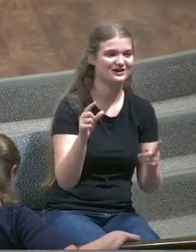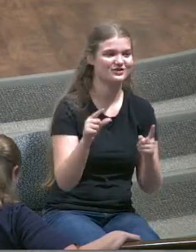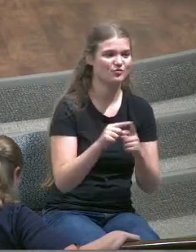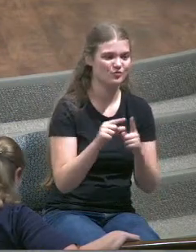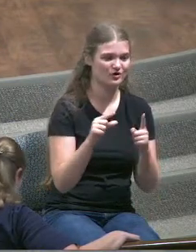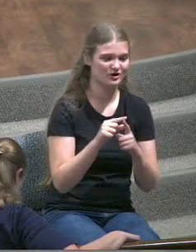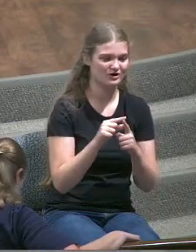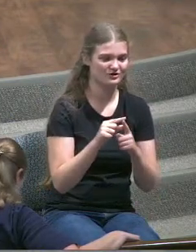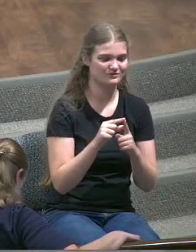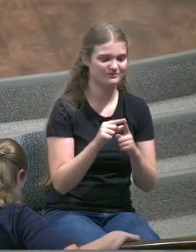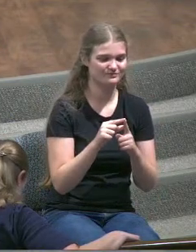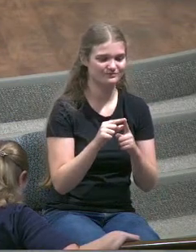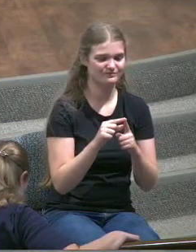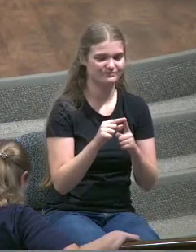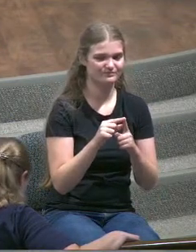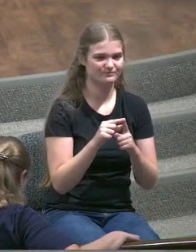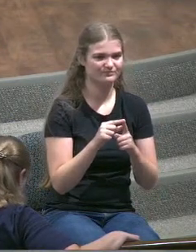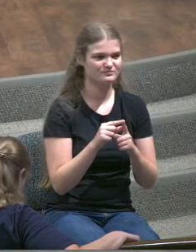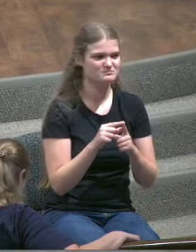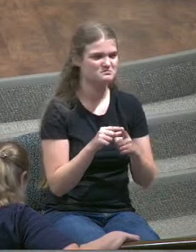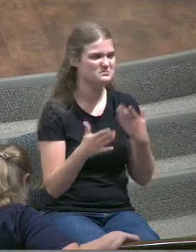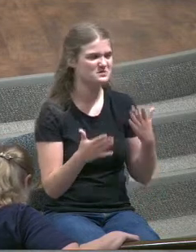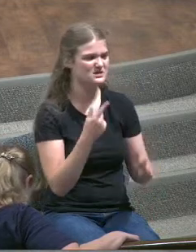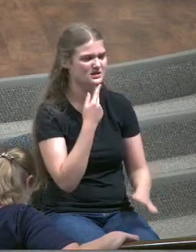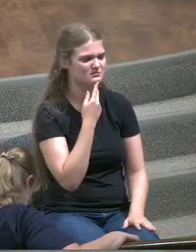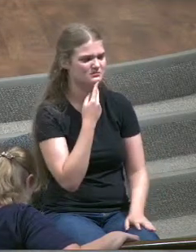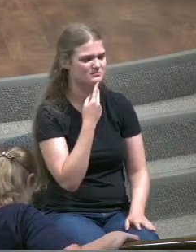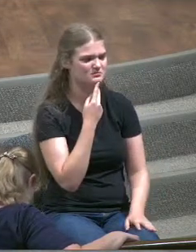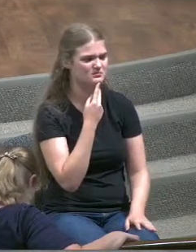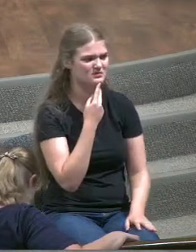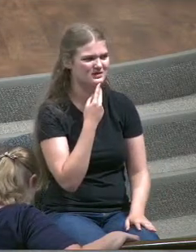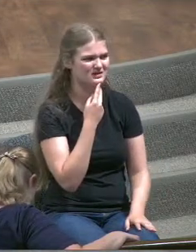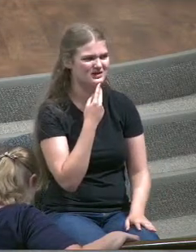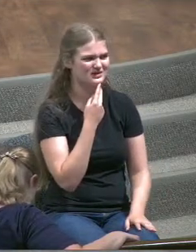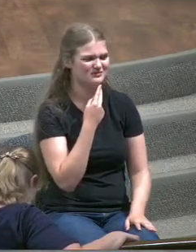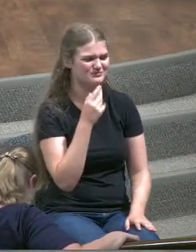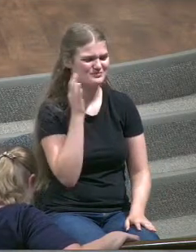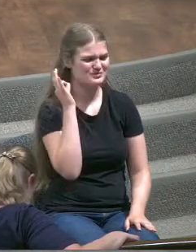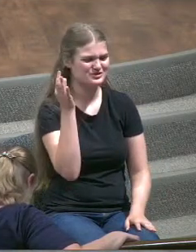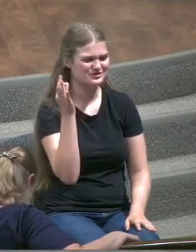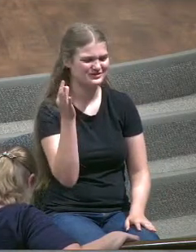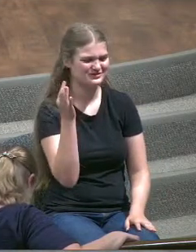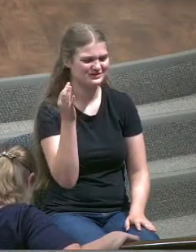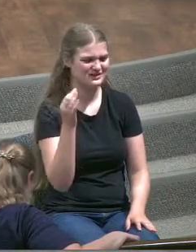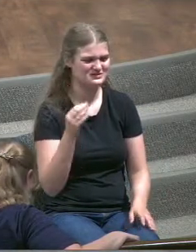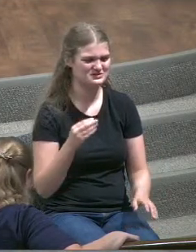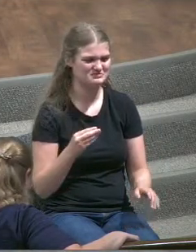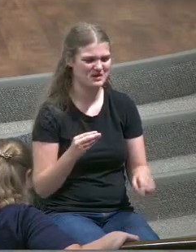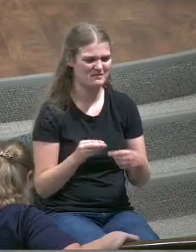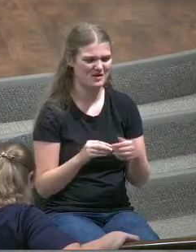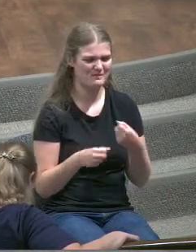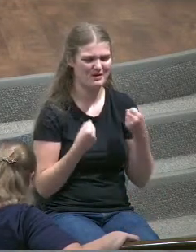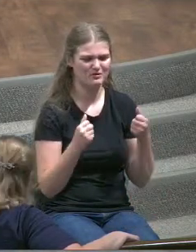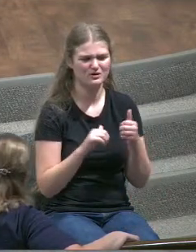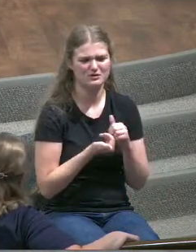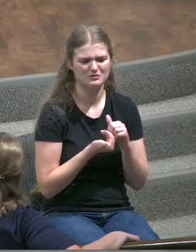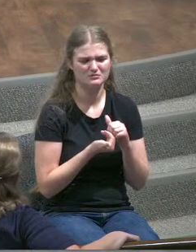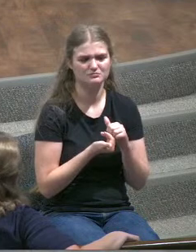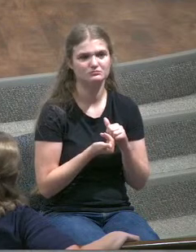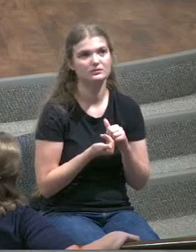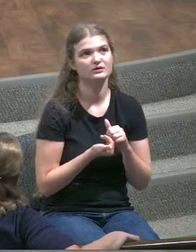Now, you may go, well, okay, well, what does that have to do with power? Well, it's significant